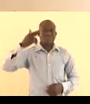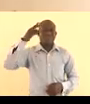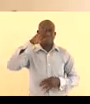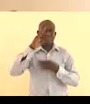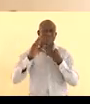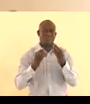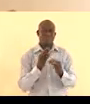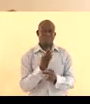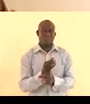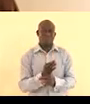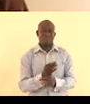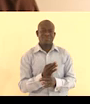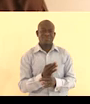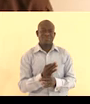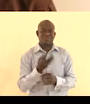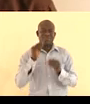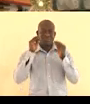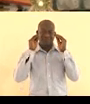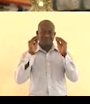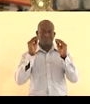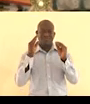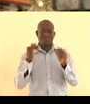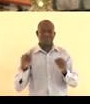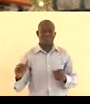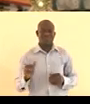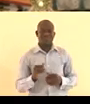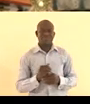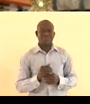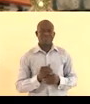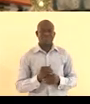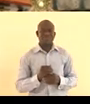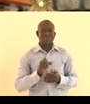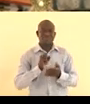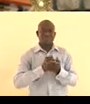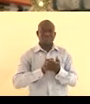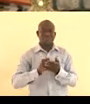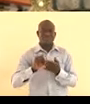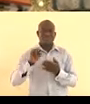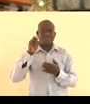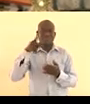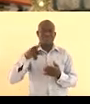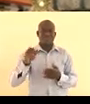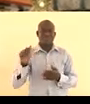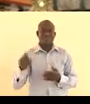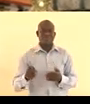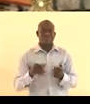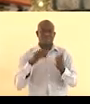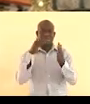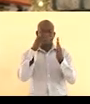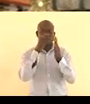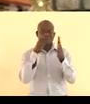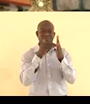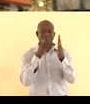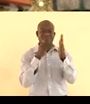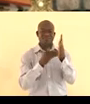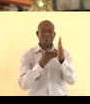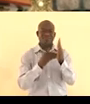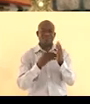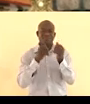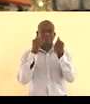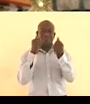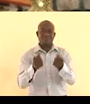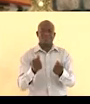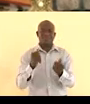of higher faith, of teaching. You see, St. Paul went ahead to list the gifts